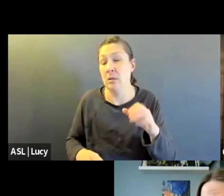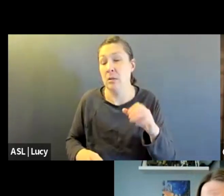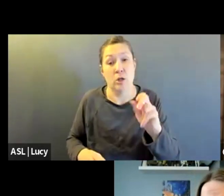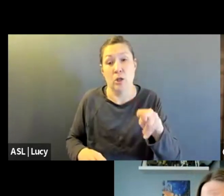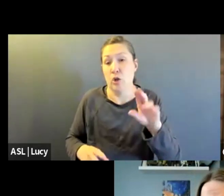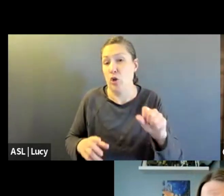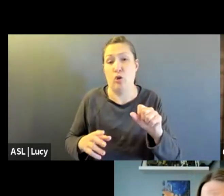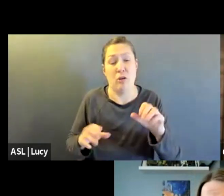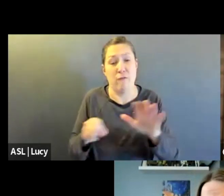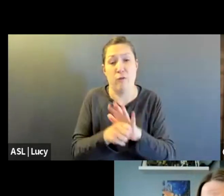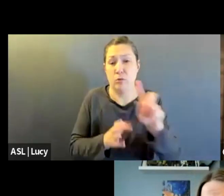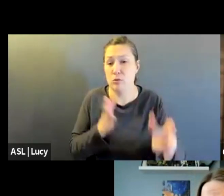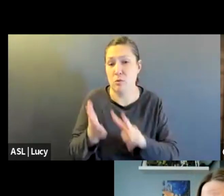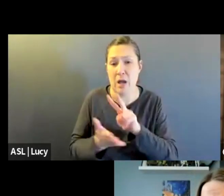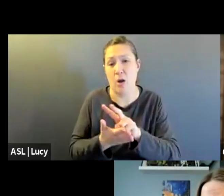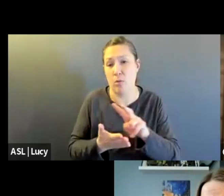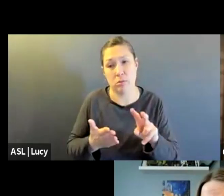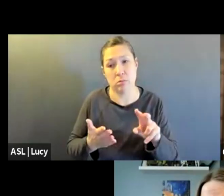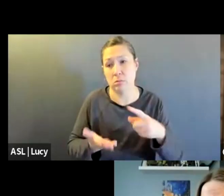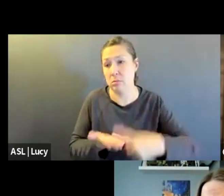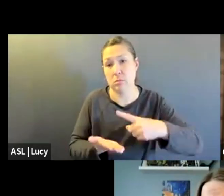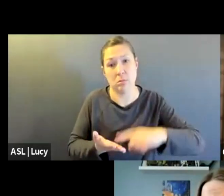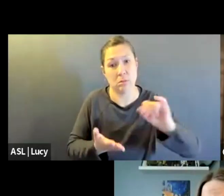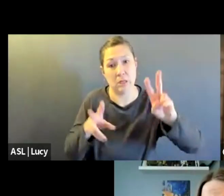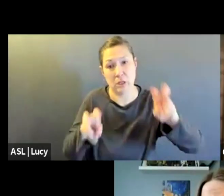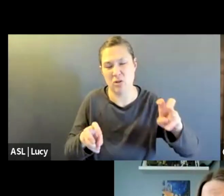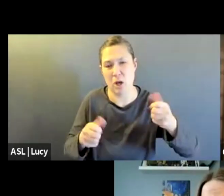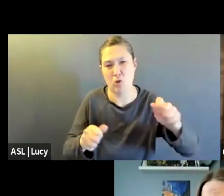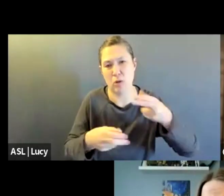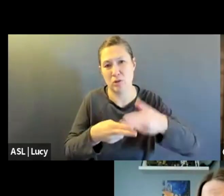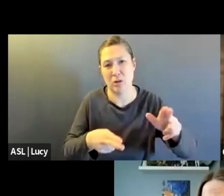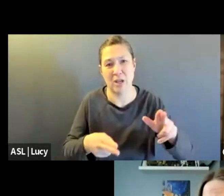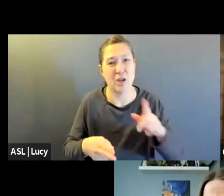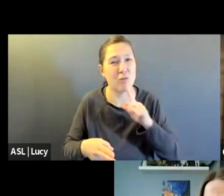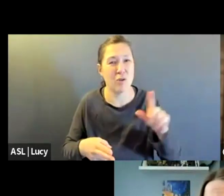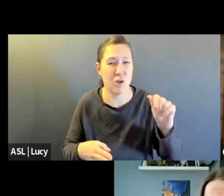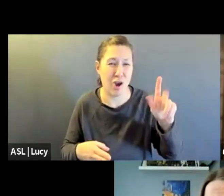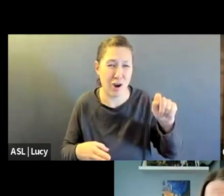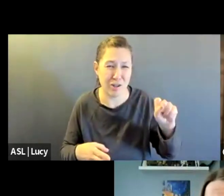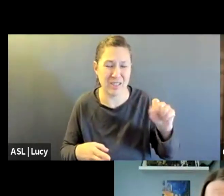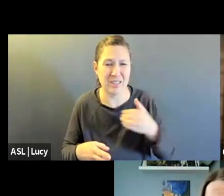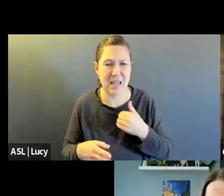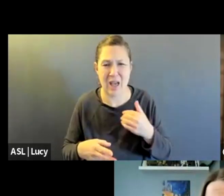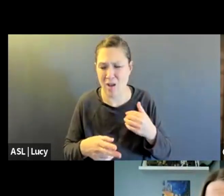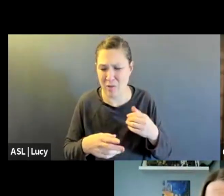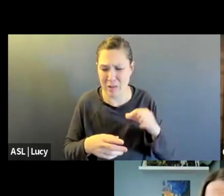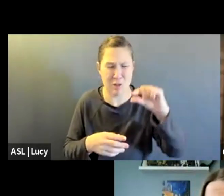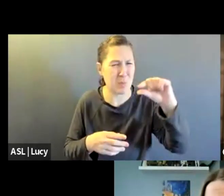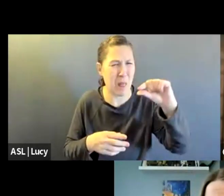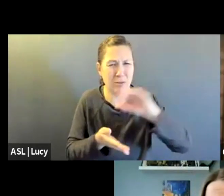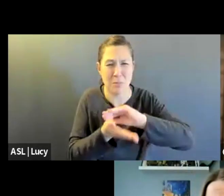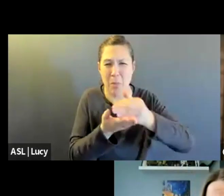Um, Obviously, we have some of the smallest resources federally for the